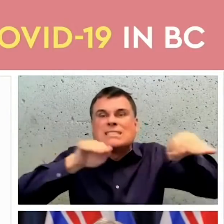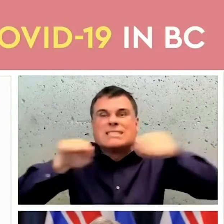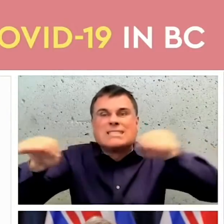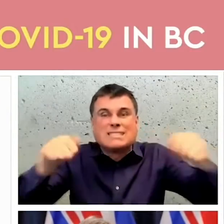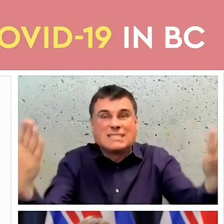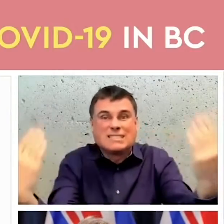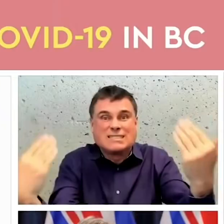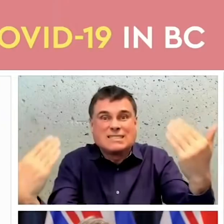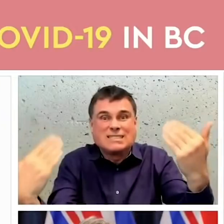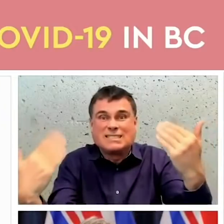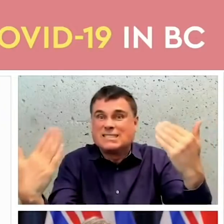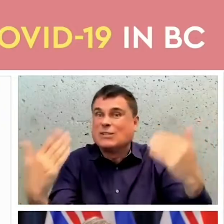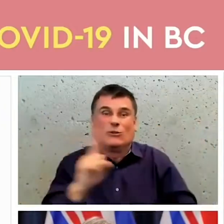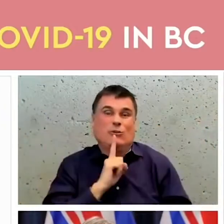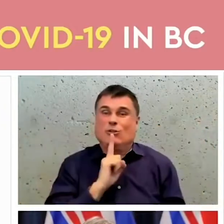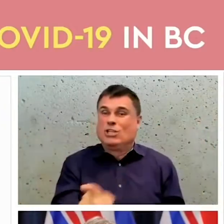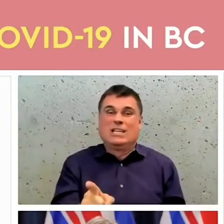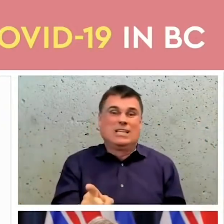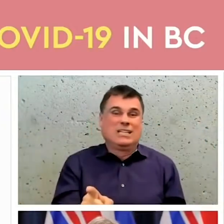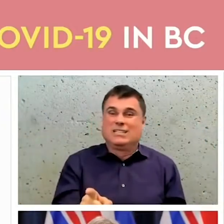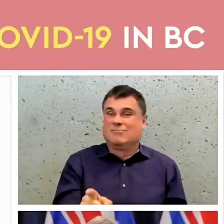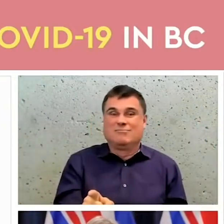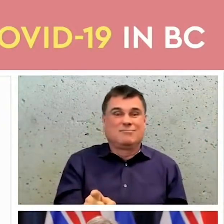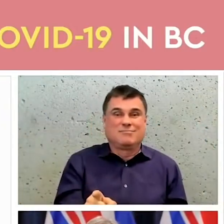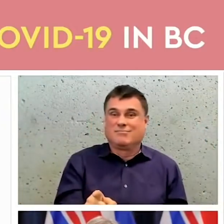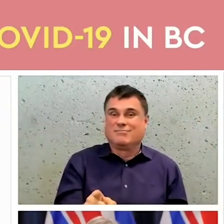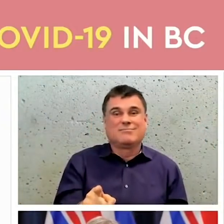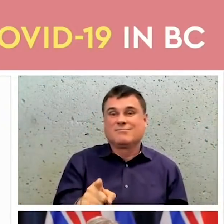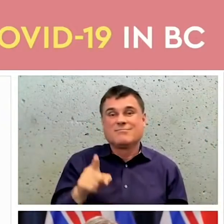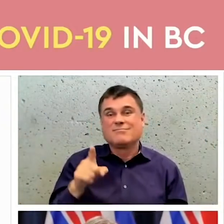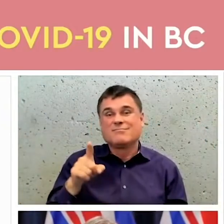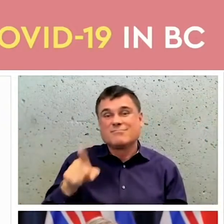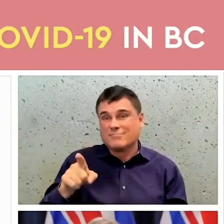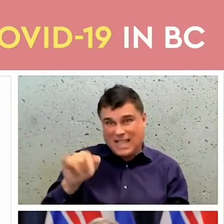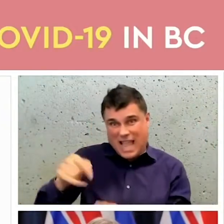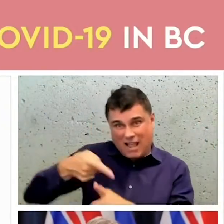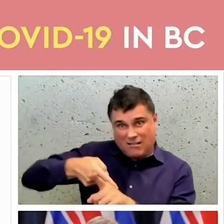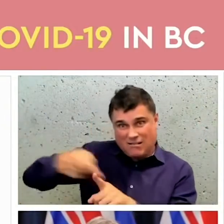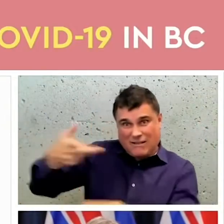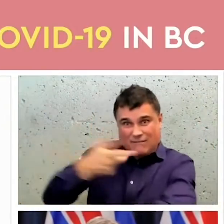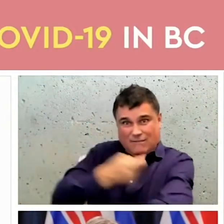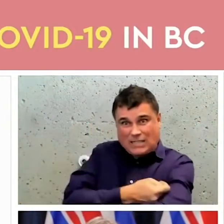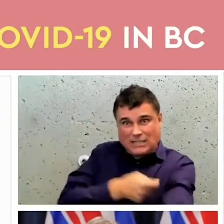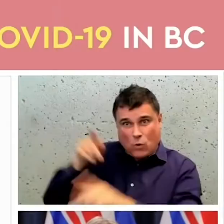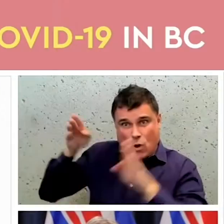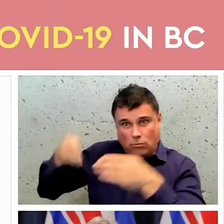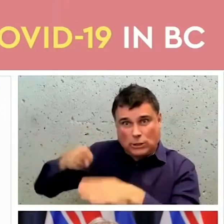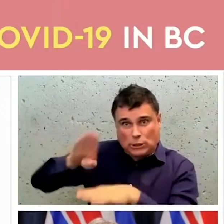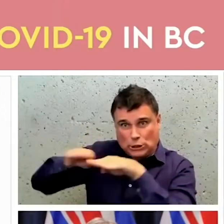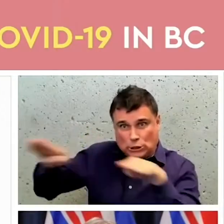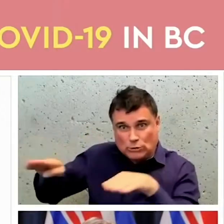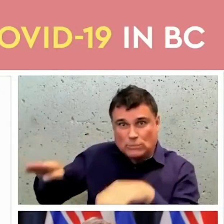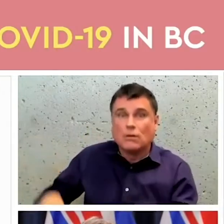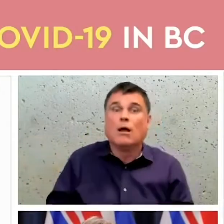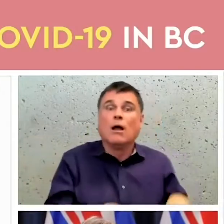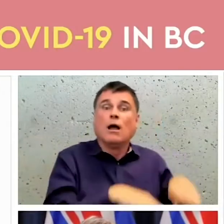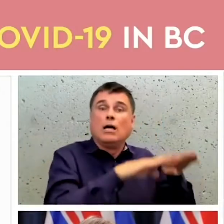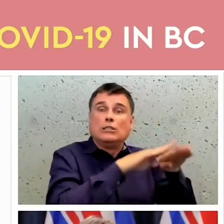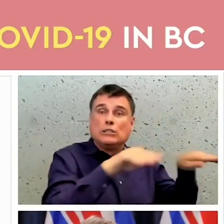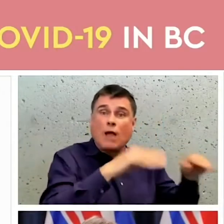a mixed clinic where we're also doing some adults, we will have specific and unique